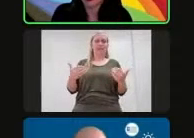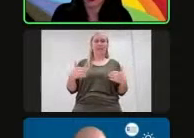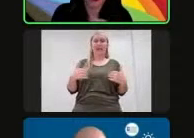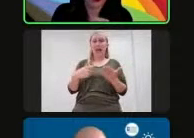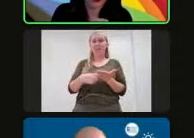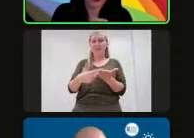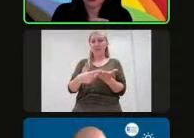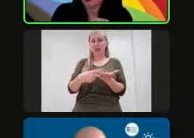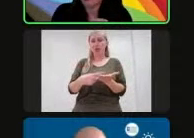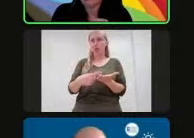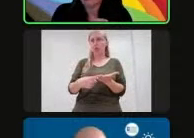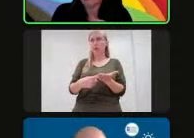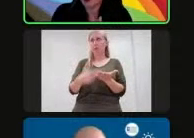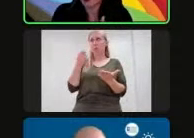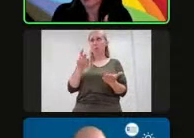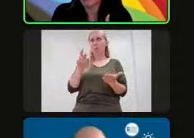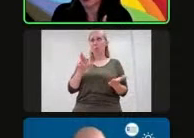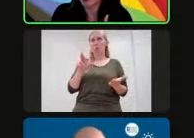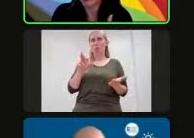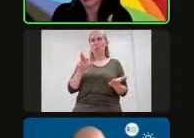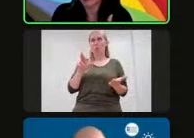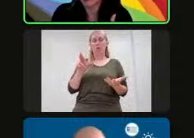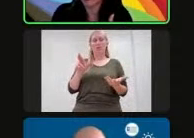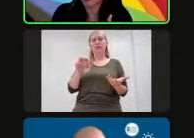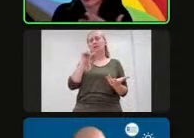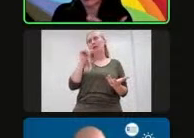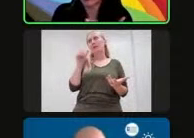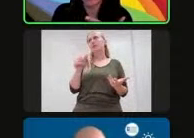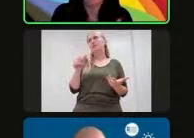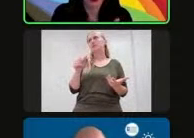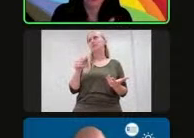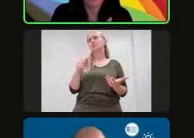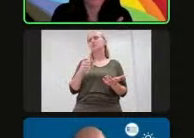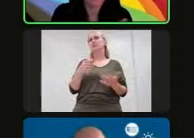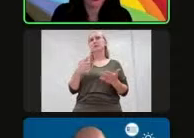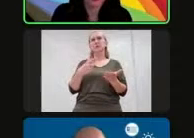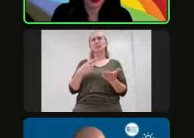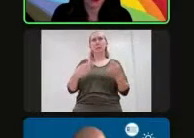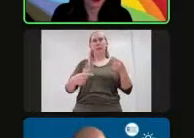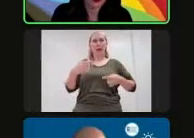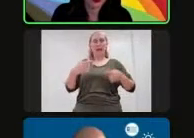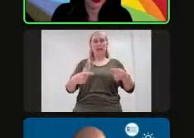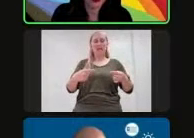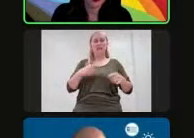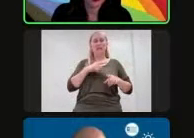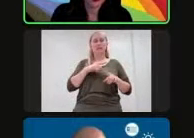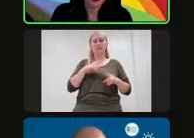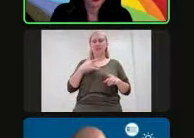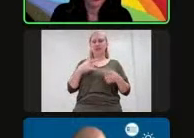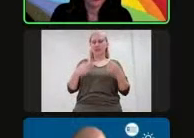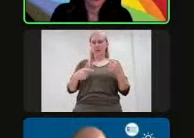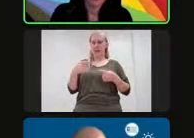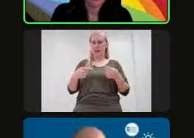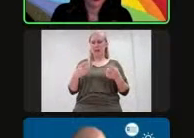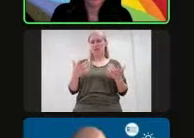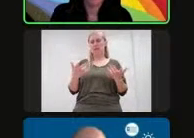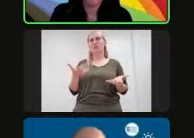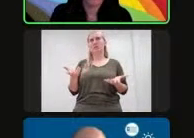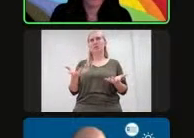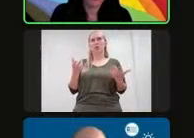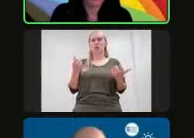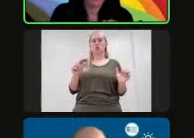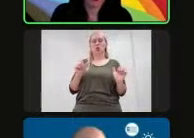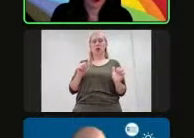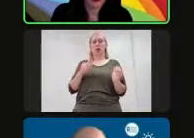discussion or not even like necessarily like debate, because I feel like debate is like trying to